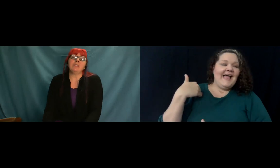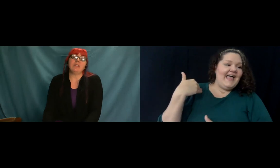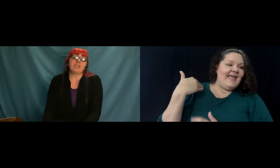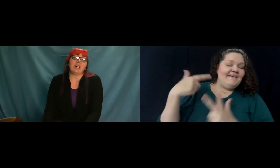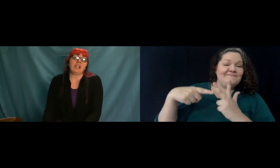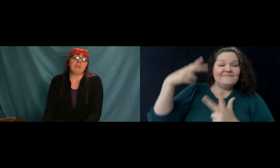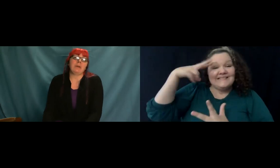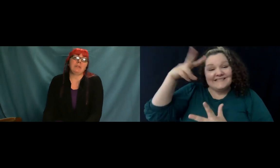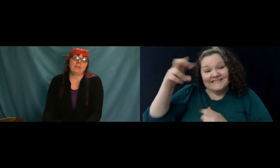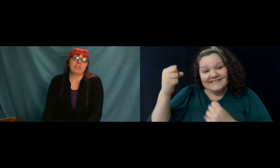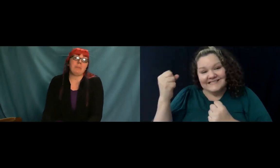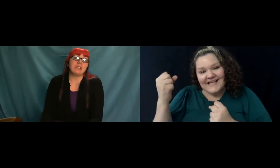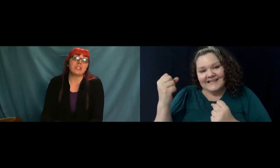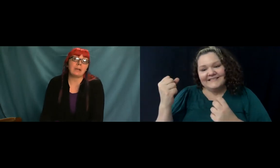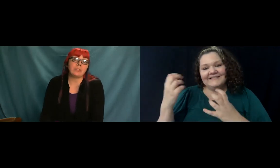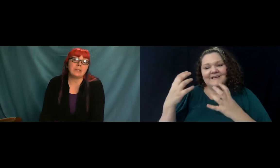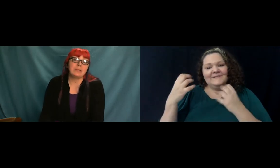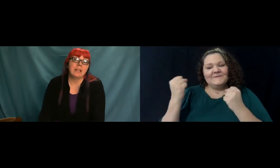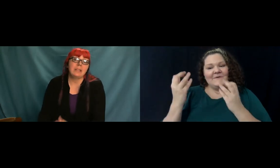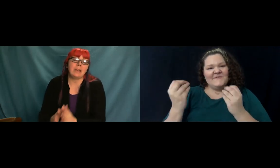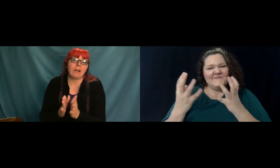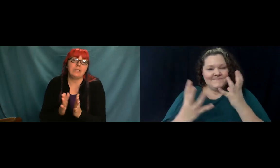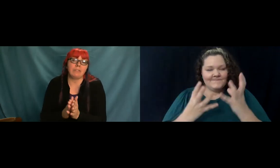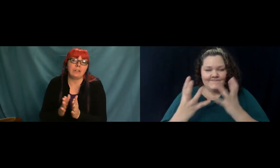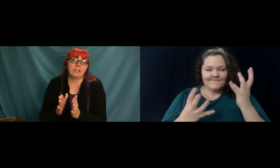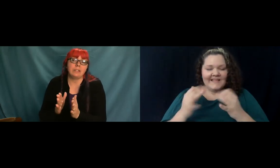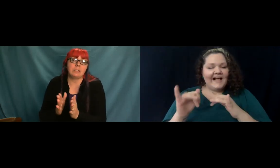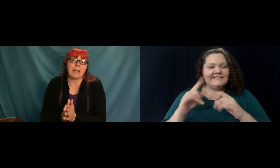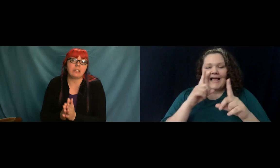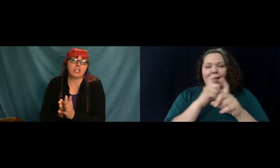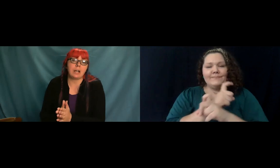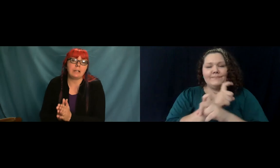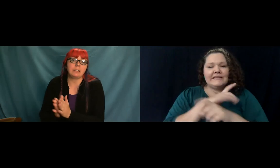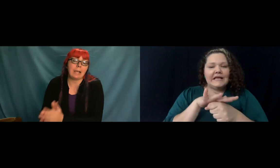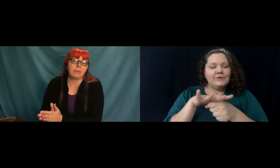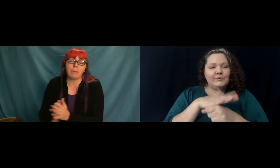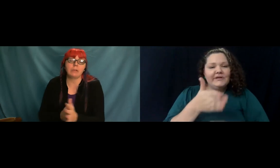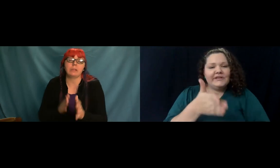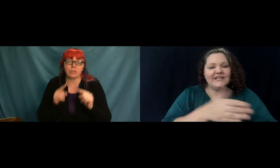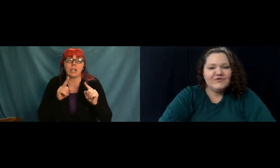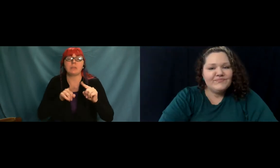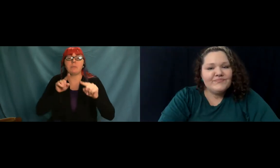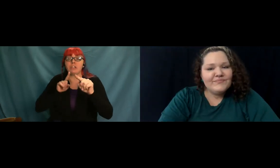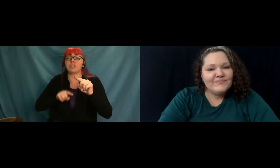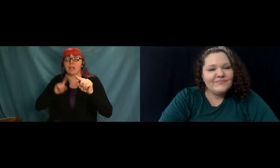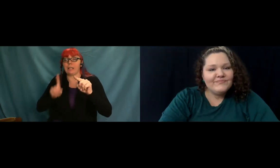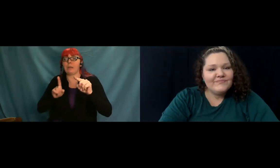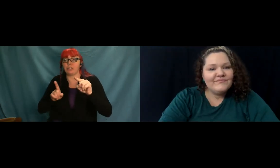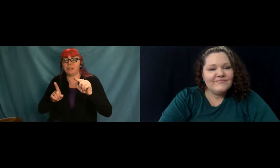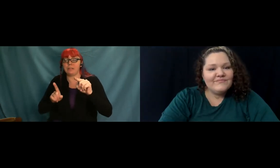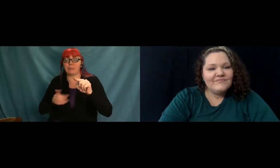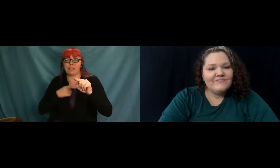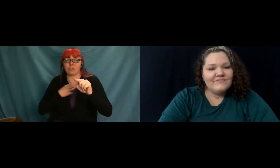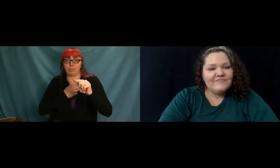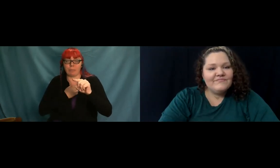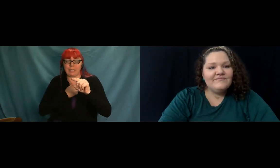And also, if we're talking about Spanish languages, there are different Spanish signed language. Pardon, if we're talking about Spanish signed